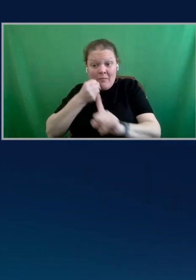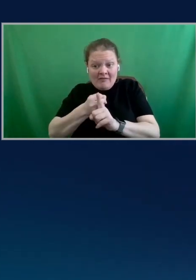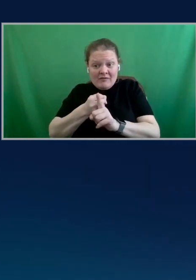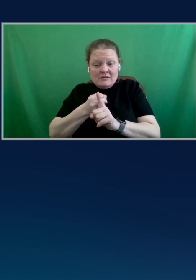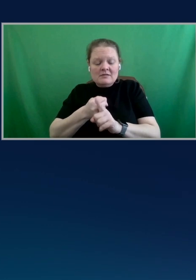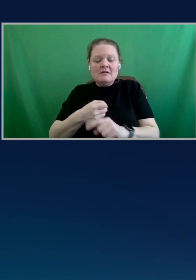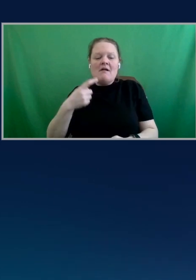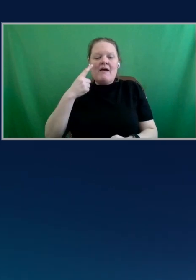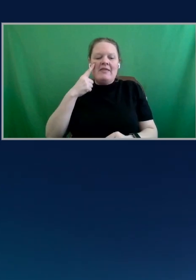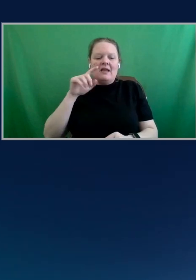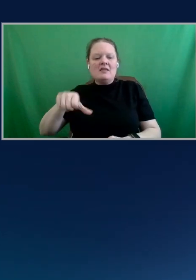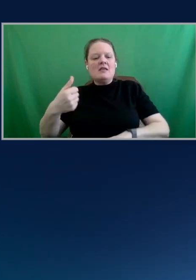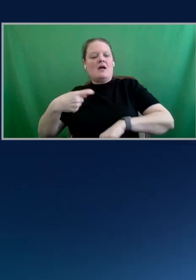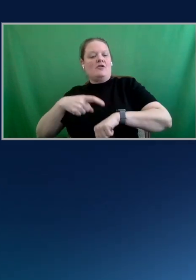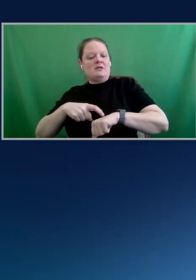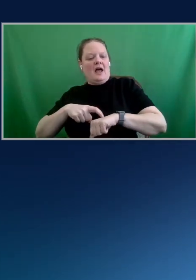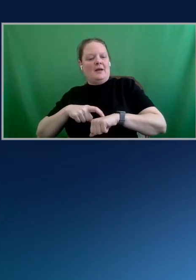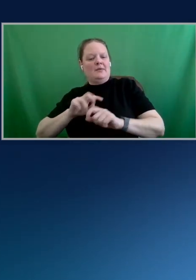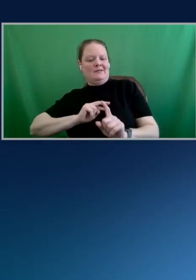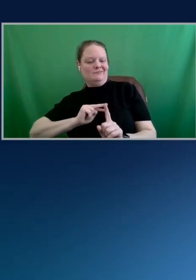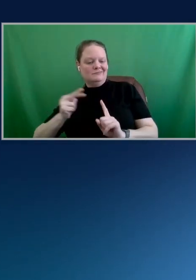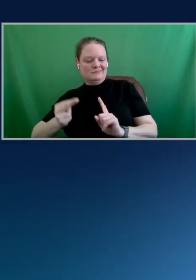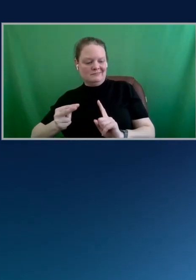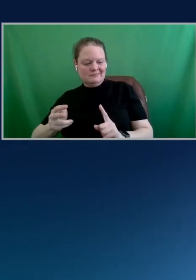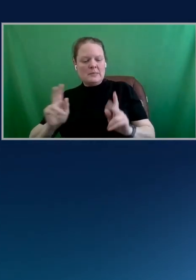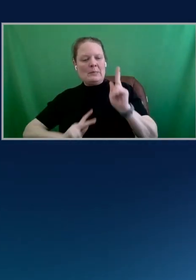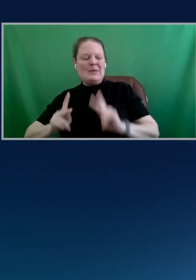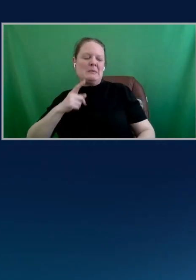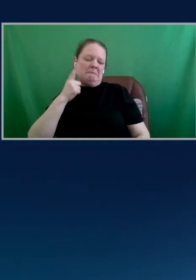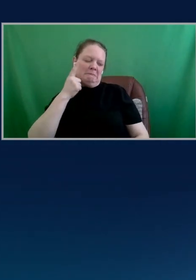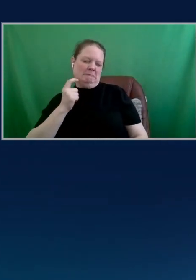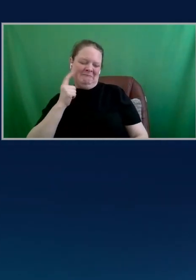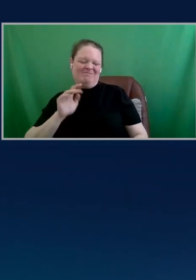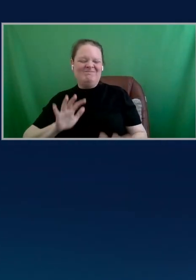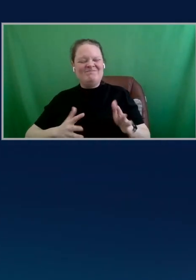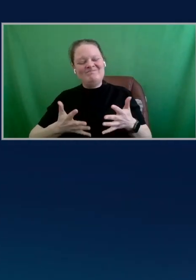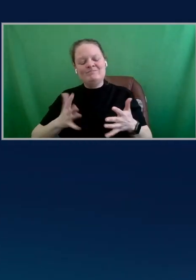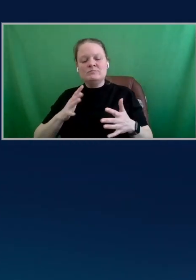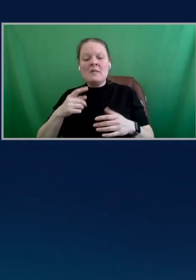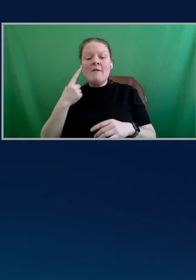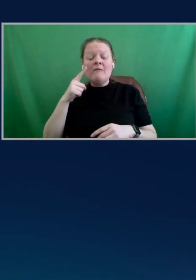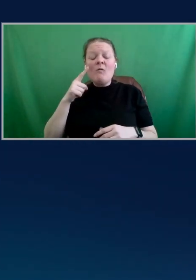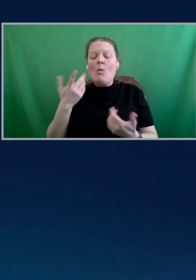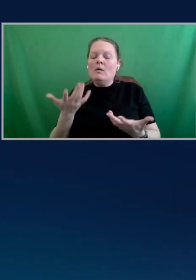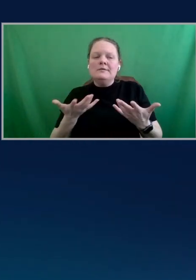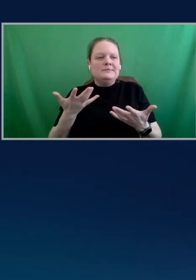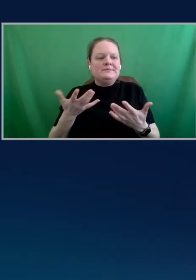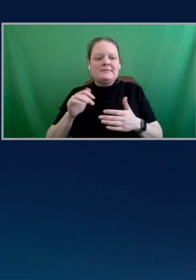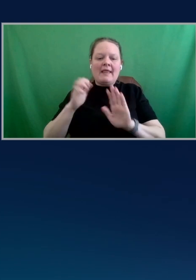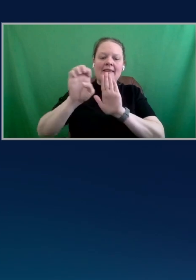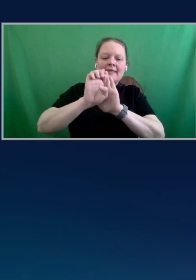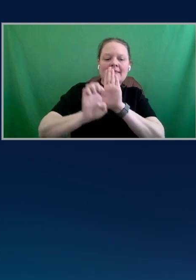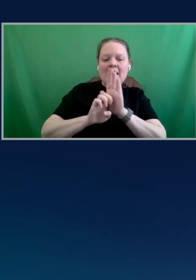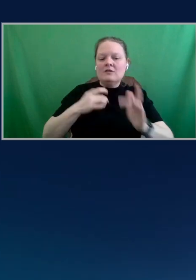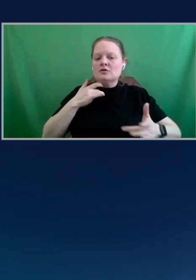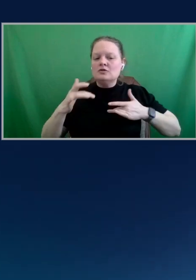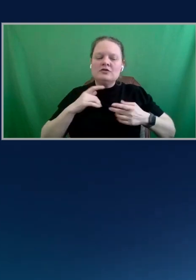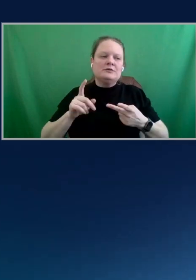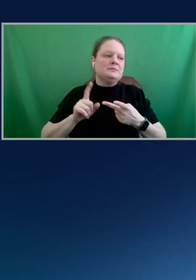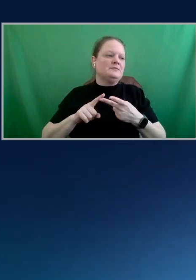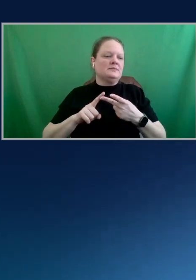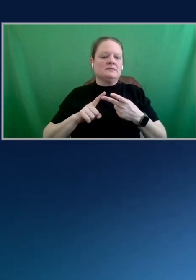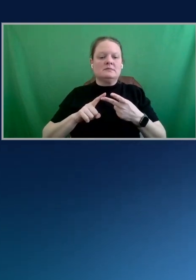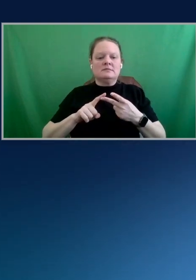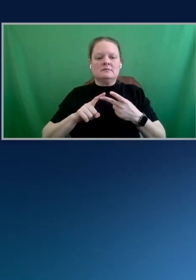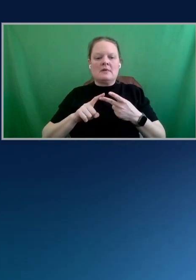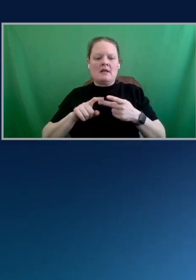other time, we have seen people who are skeptical either of the ethical concerns, of the governance,